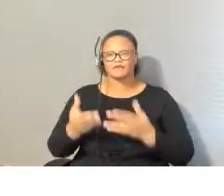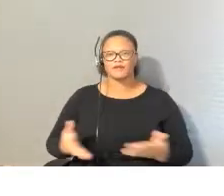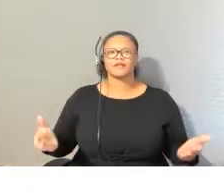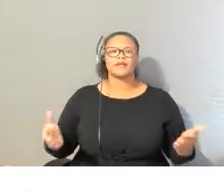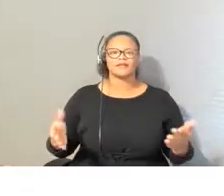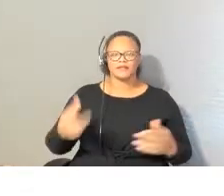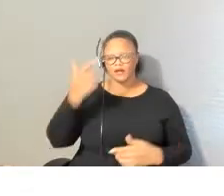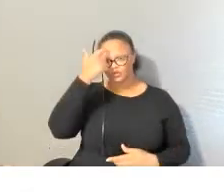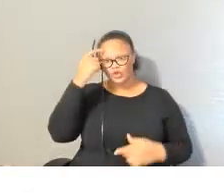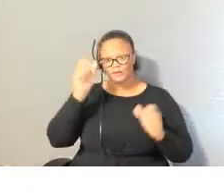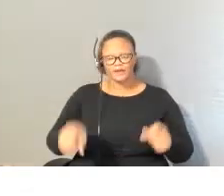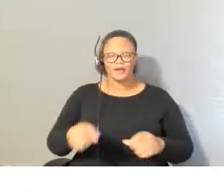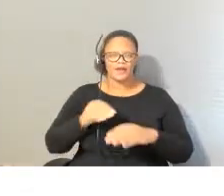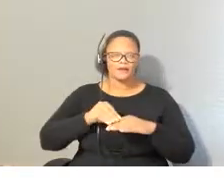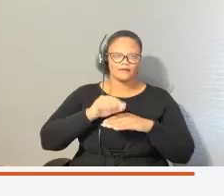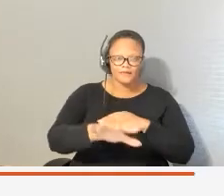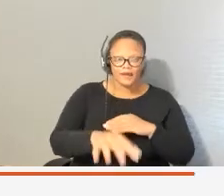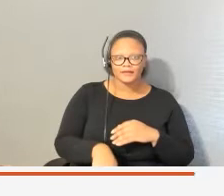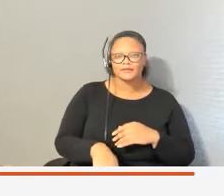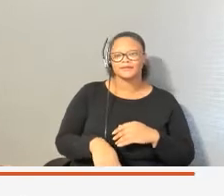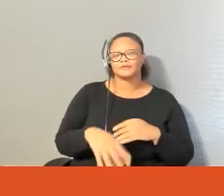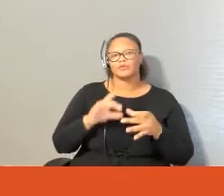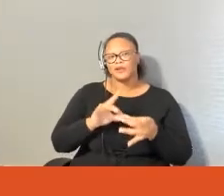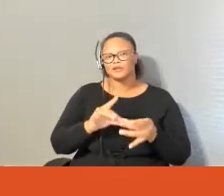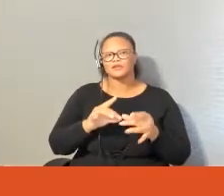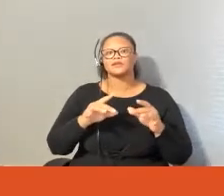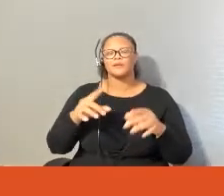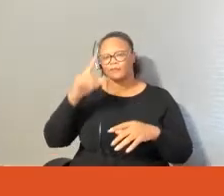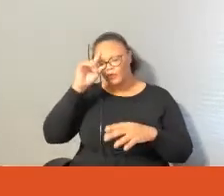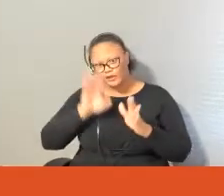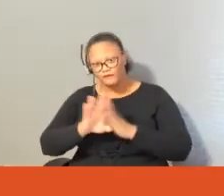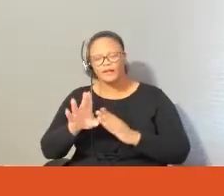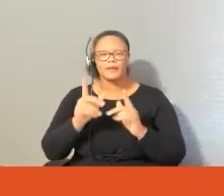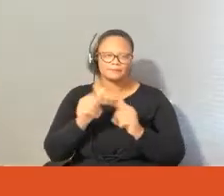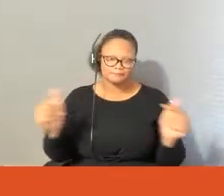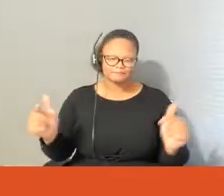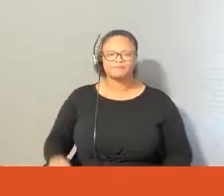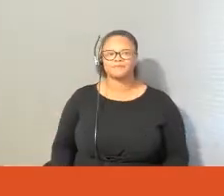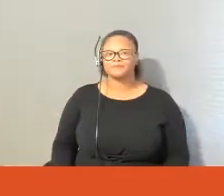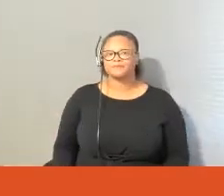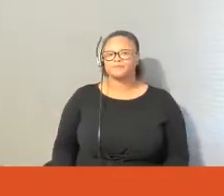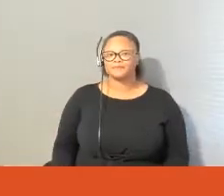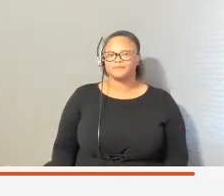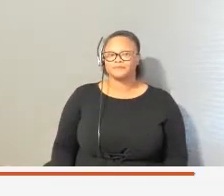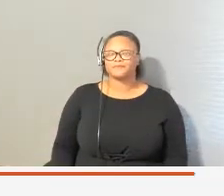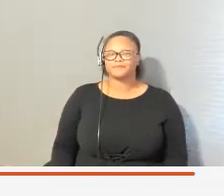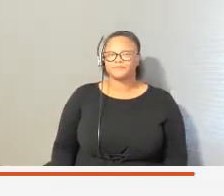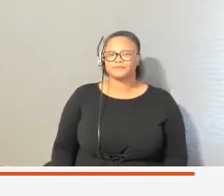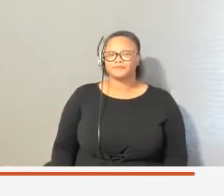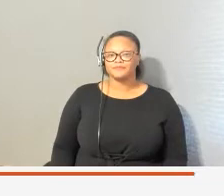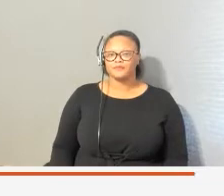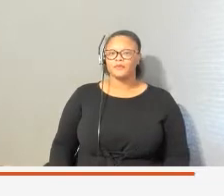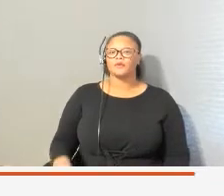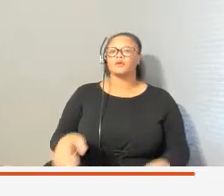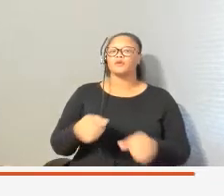the relationships, the mental health, brain development. And so we know through COVID has